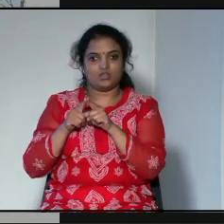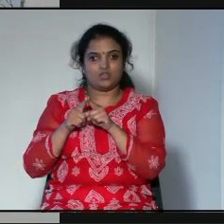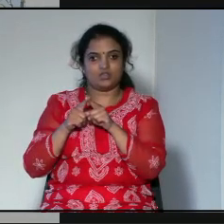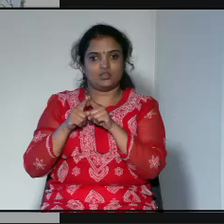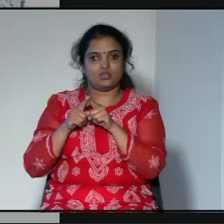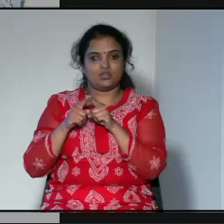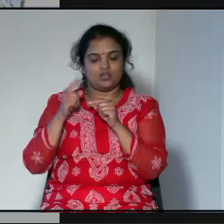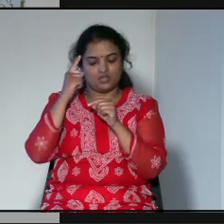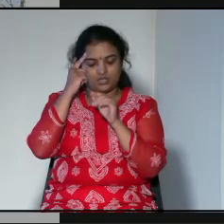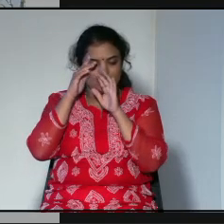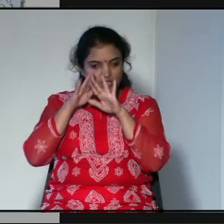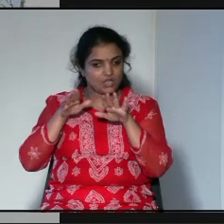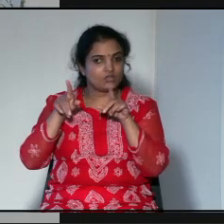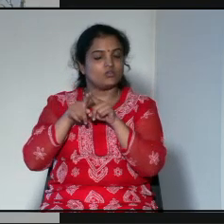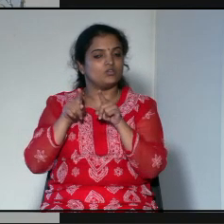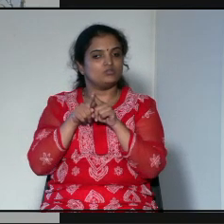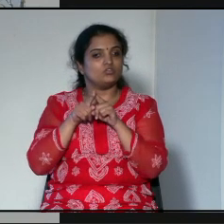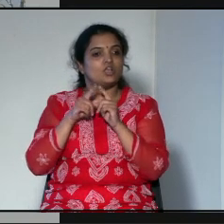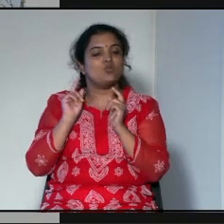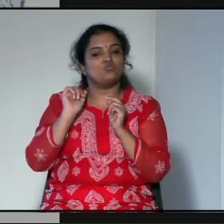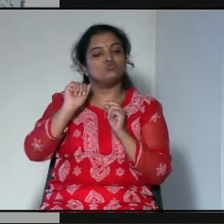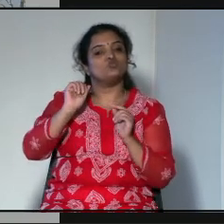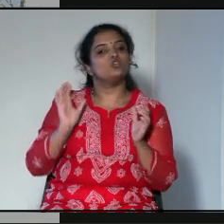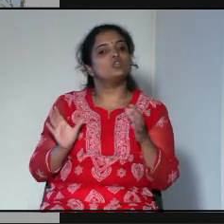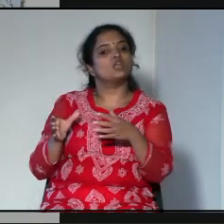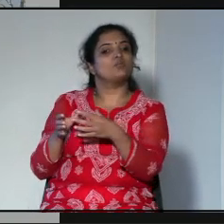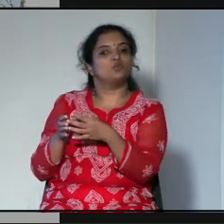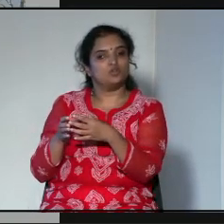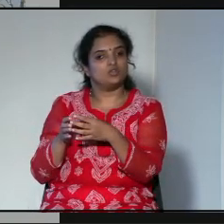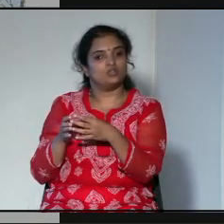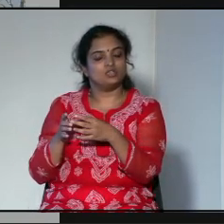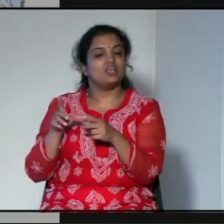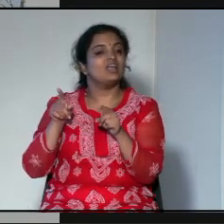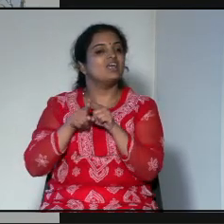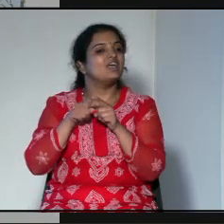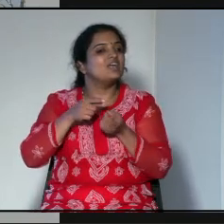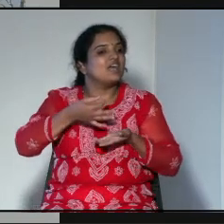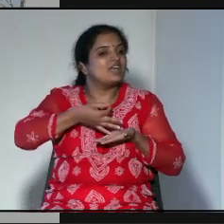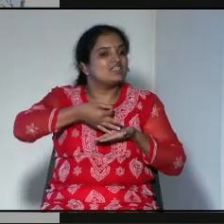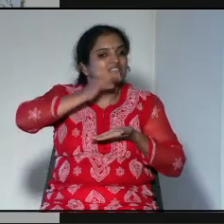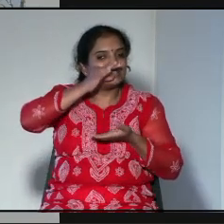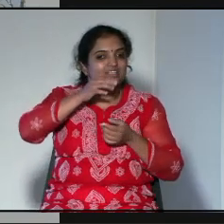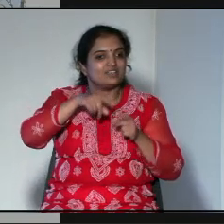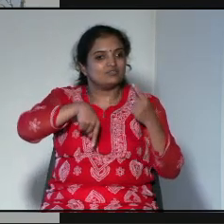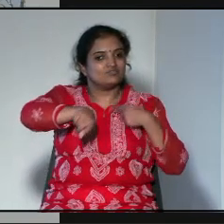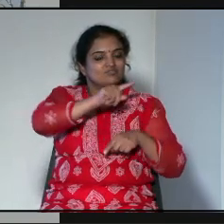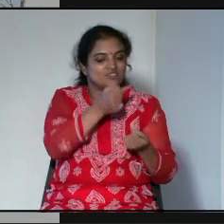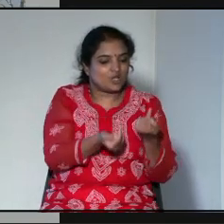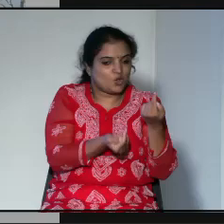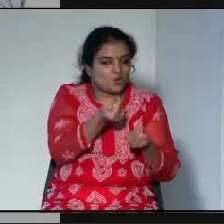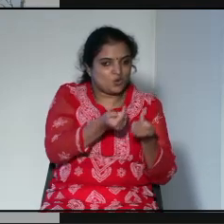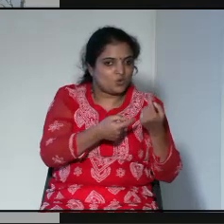icon amidst another community of laborers, the tea plantation workers.